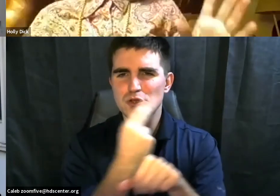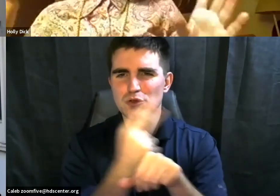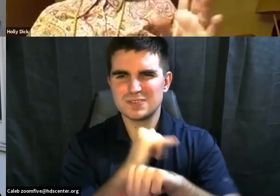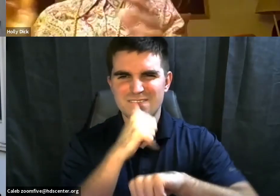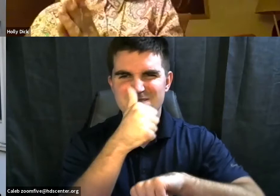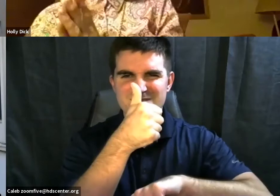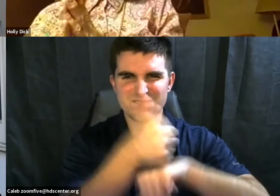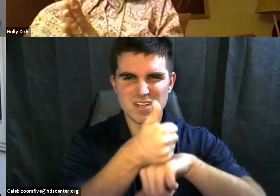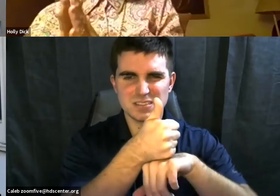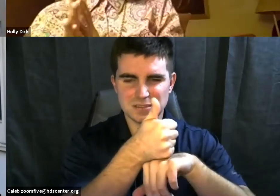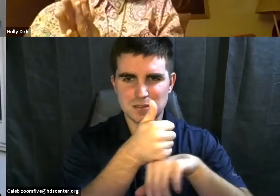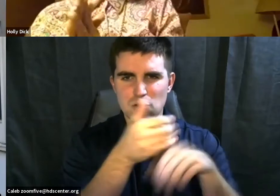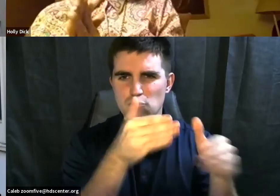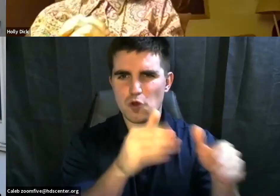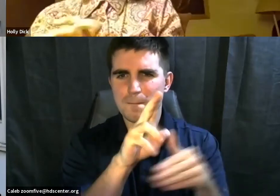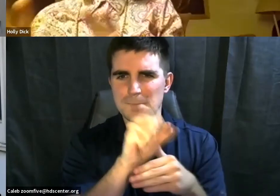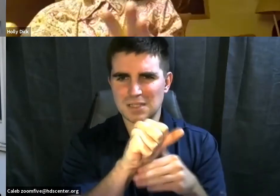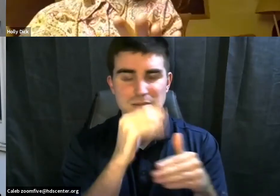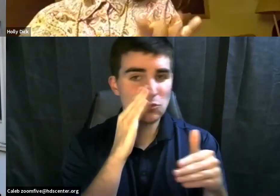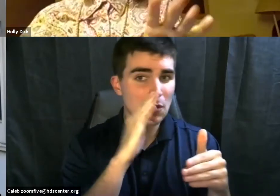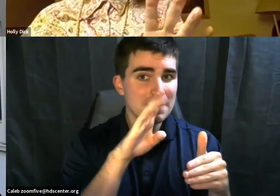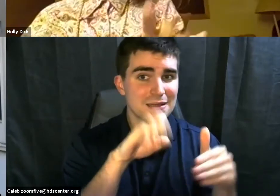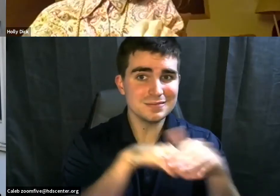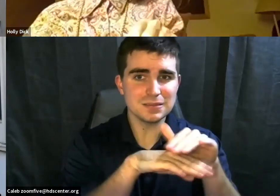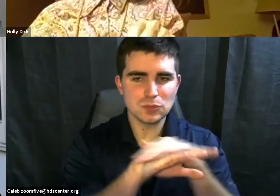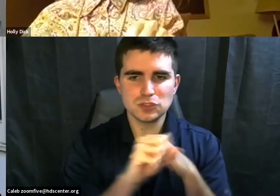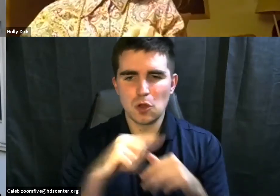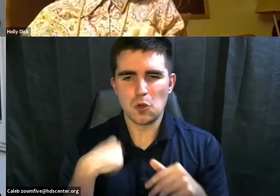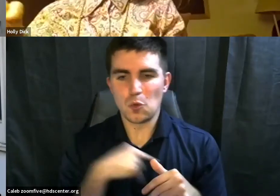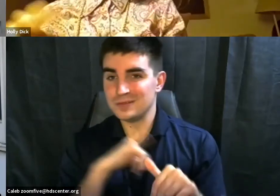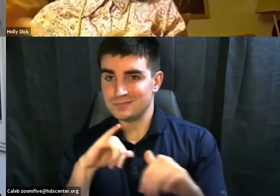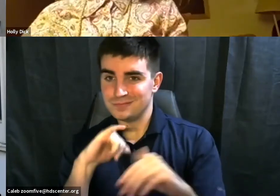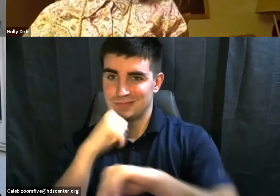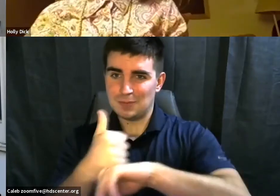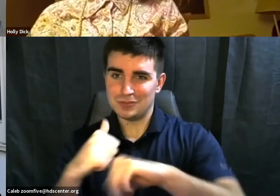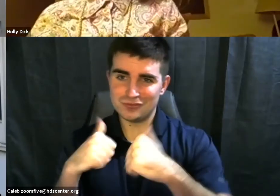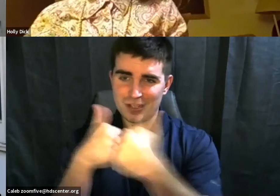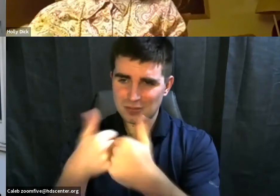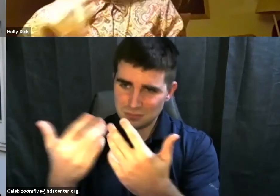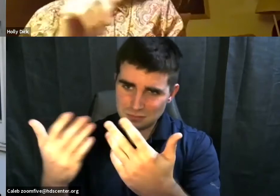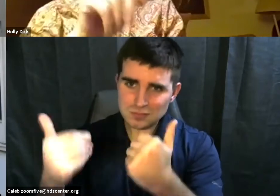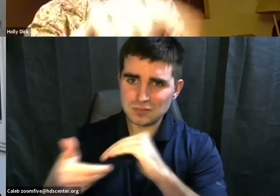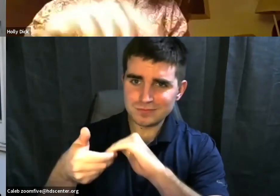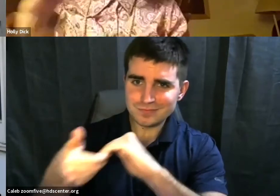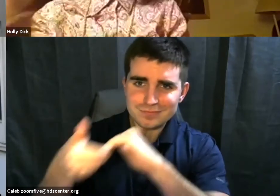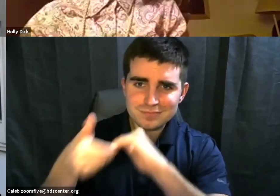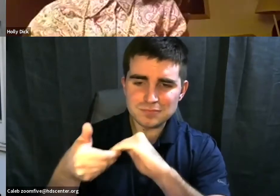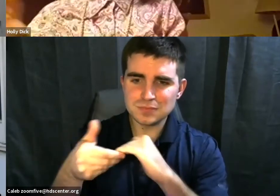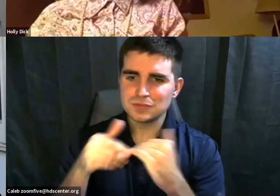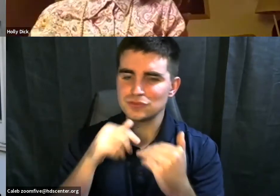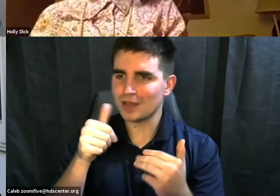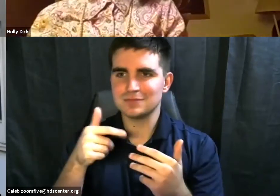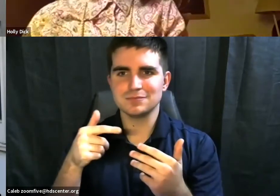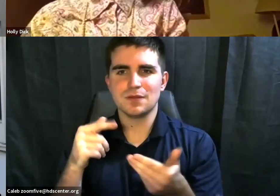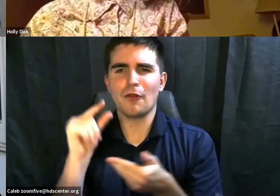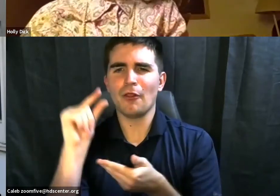accessible. And so we kind of set up this kind of challenge to work with us and not do this draconian